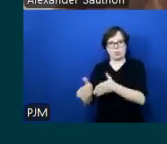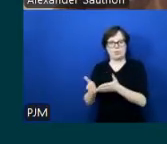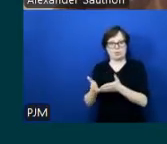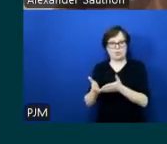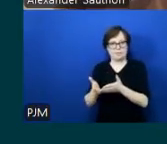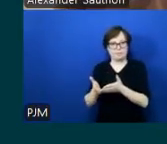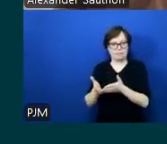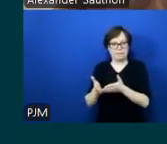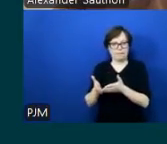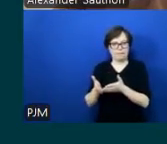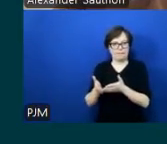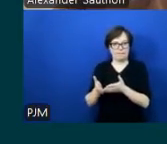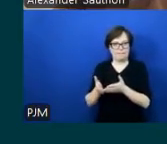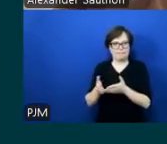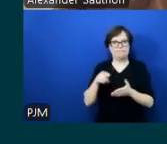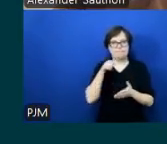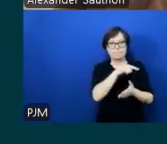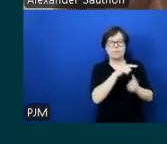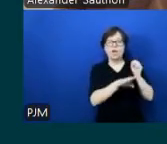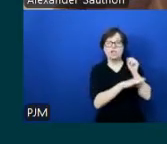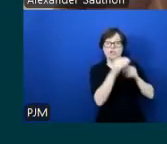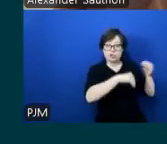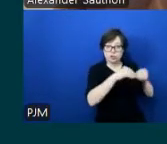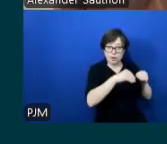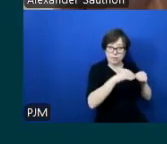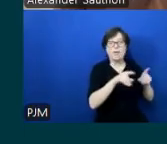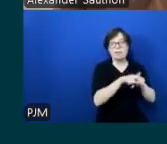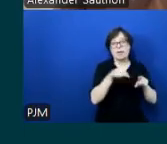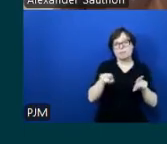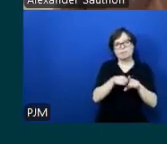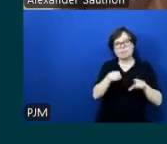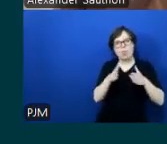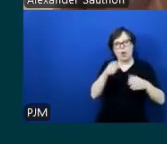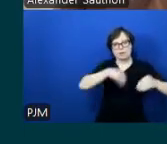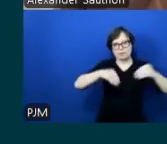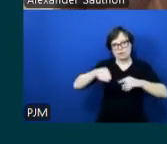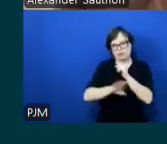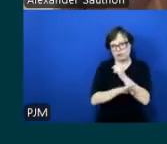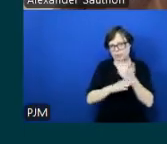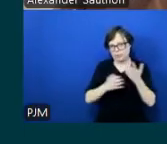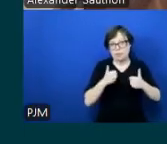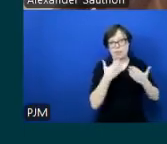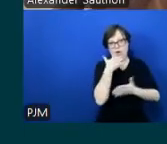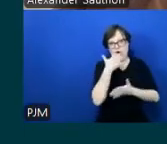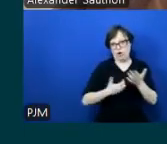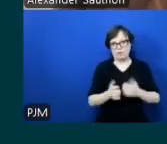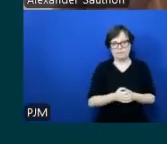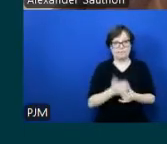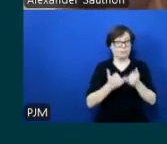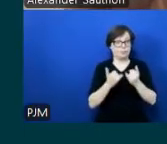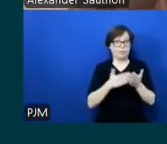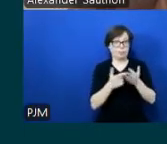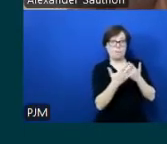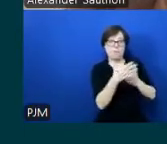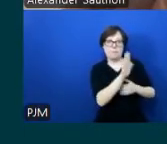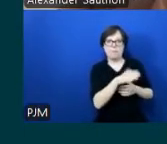benefit of the street space. So as if the forest or the park nearby would just grow over the street and